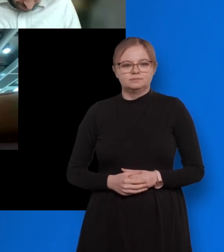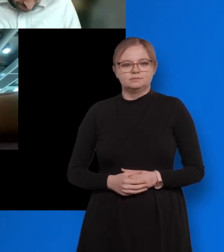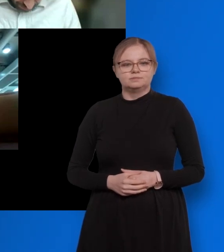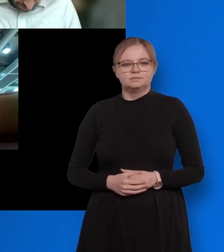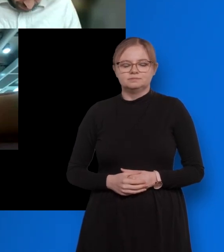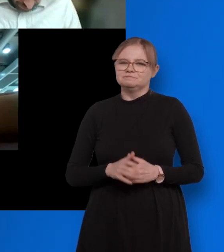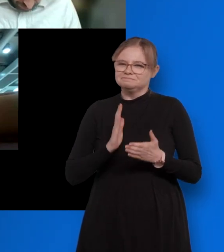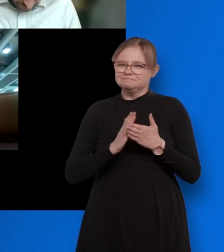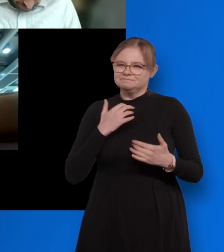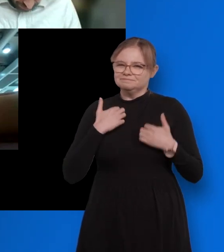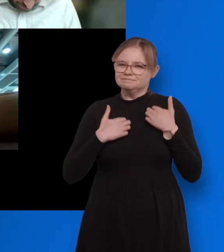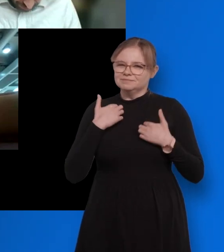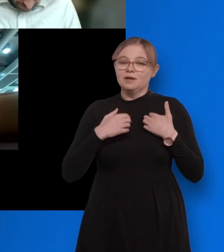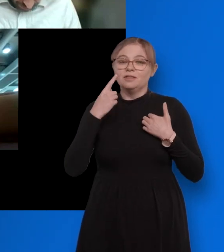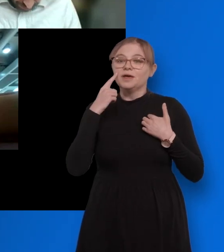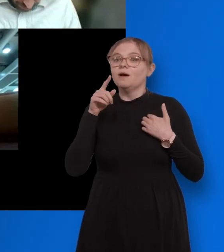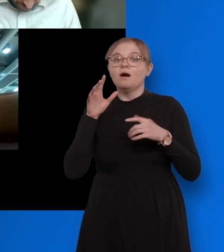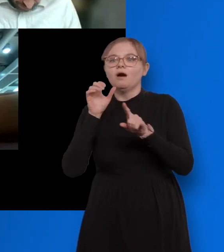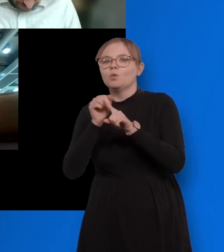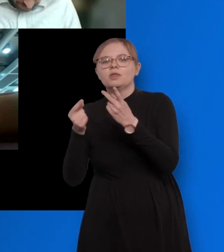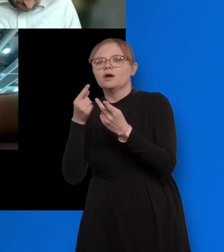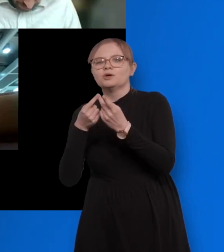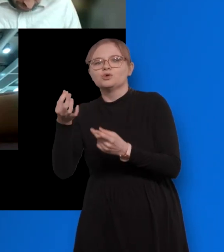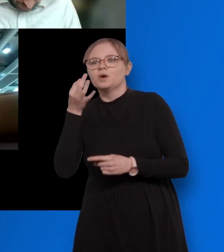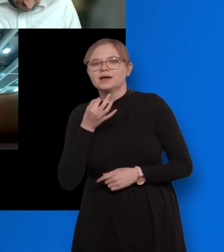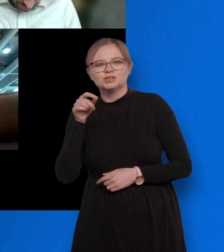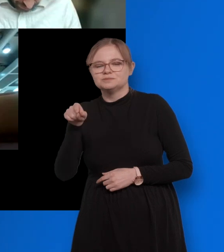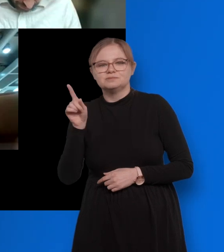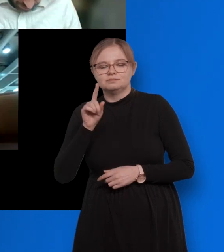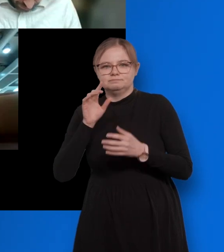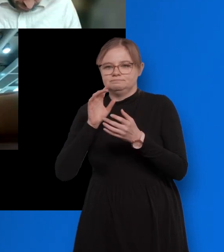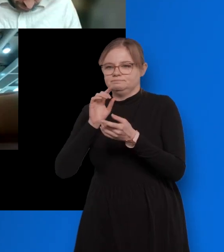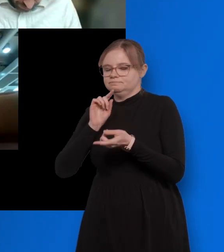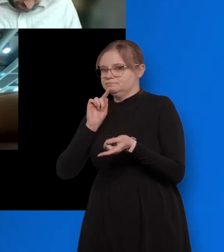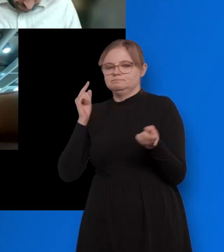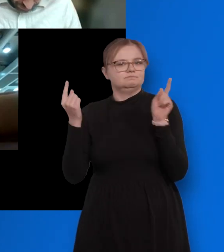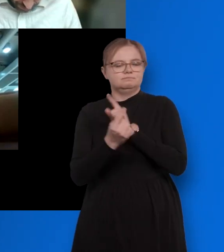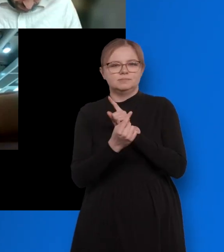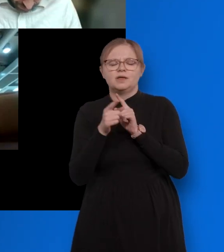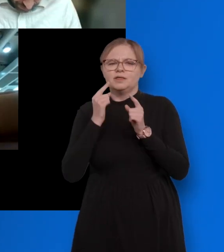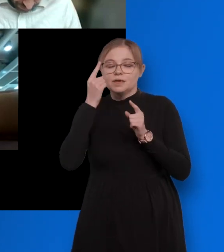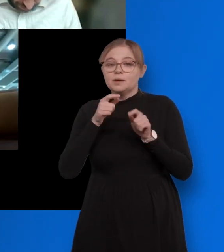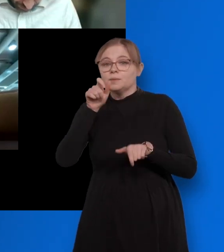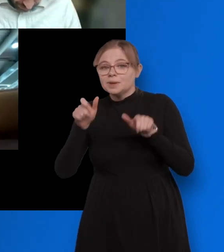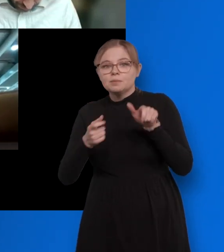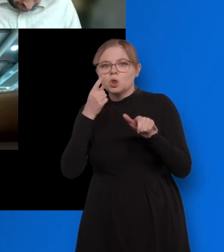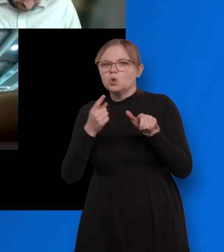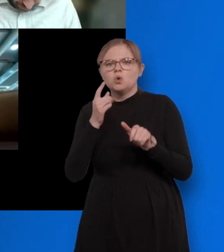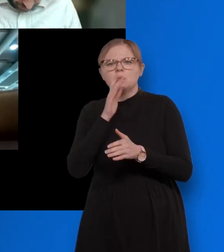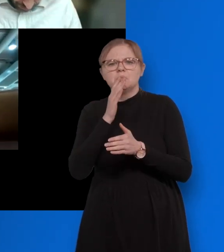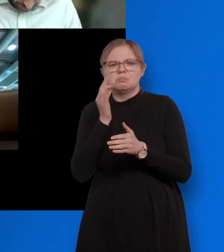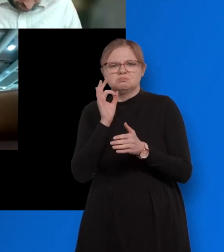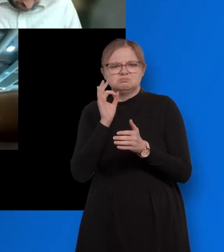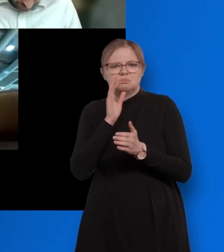It's interesting because I think one of the other questions I've noticed is essentially turning it the other way about, as it were, of the people who don't pass the threshold,